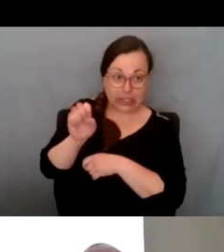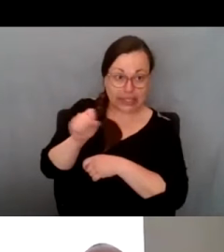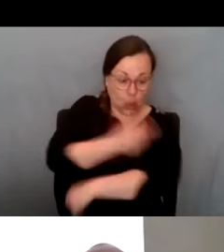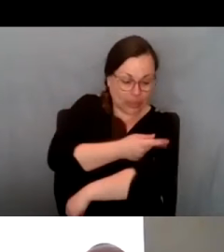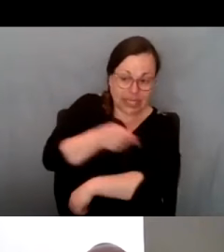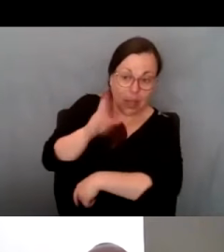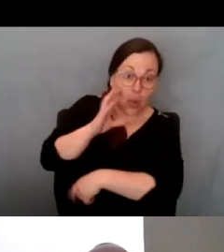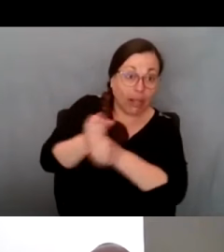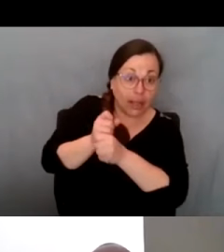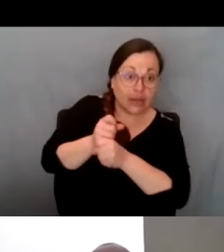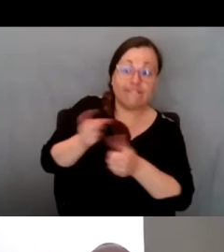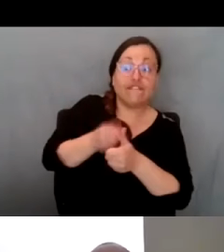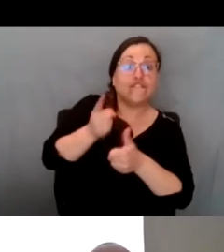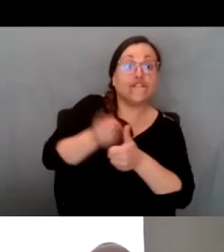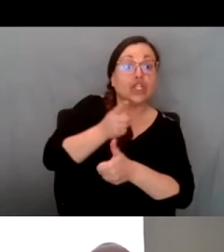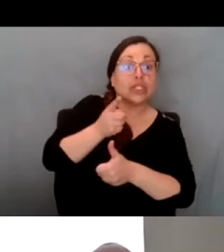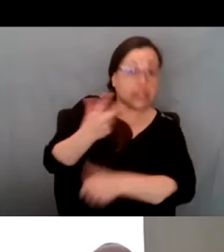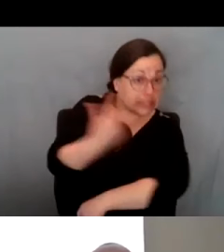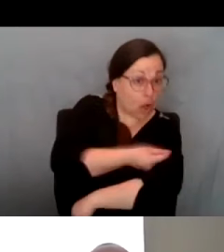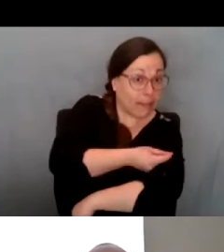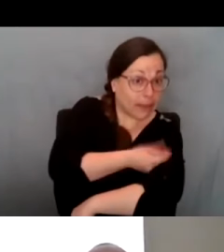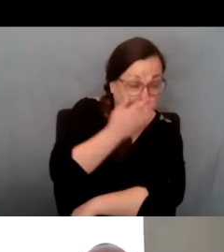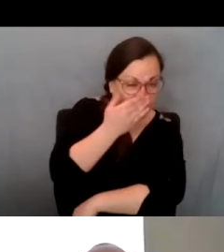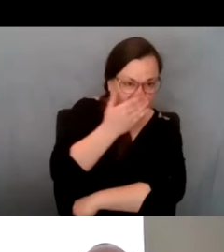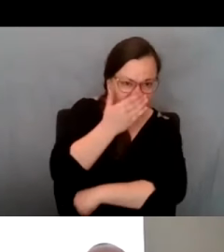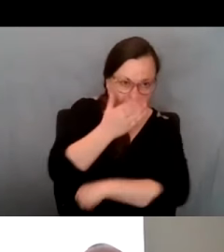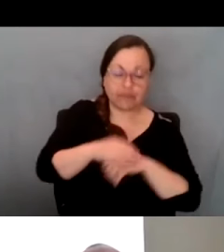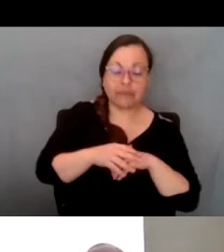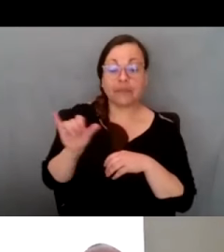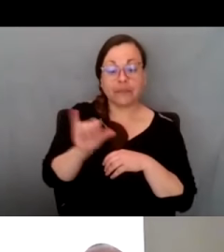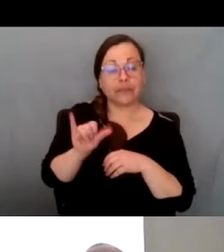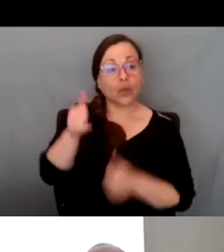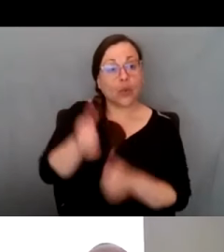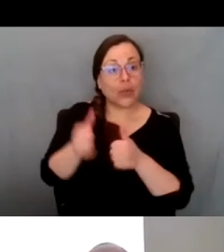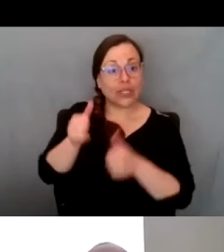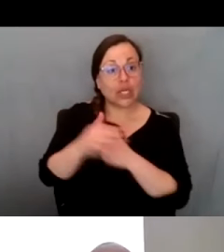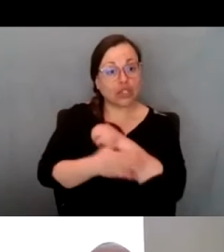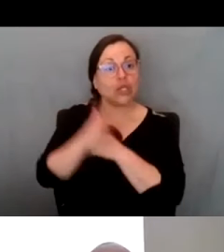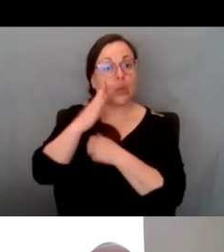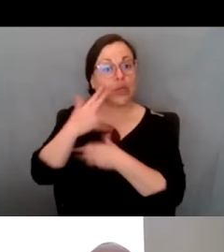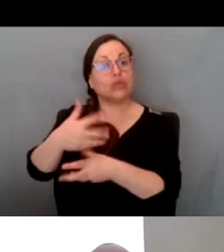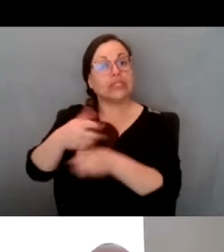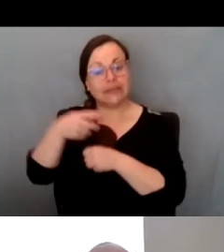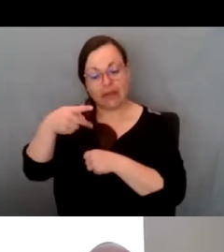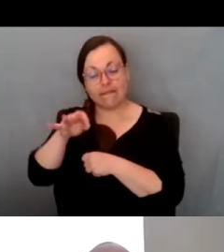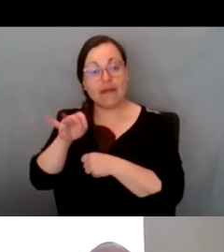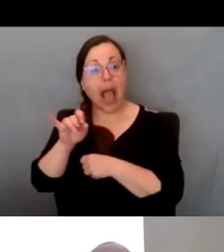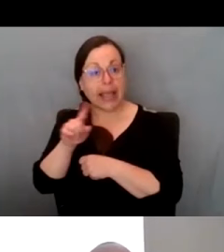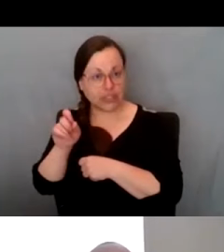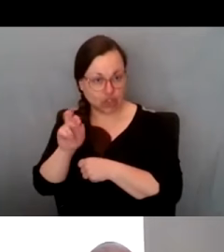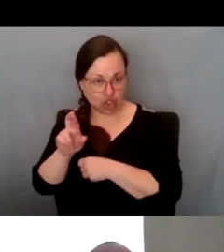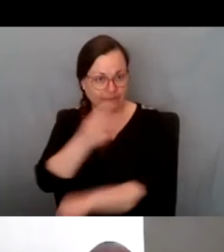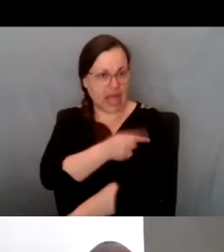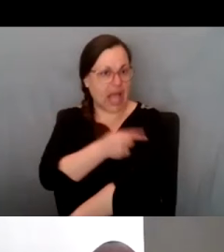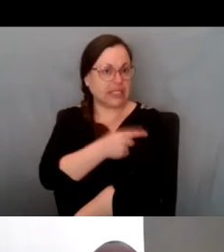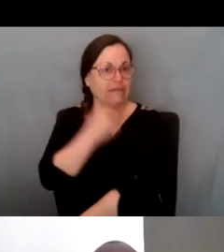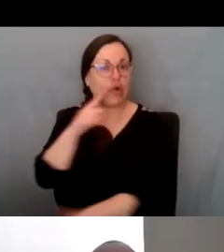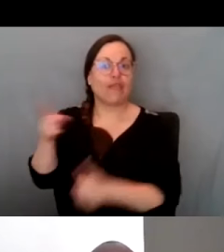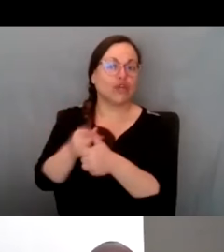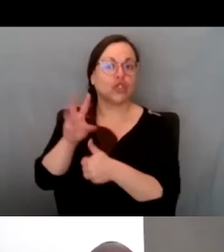first installment, as well as the country that are going to introduce the Pfizer vaccine as the first wave. So this was really a